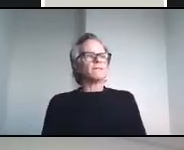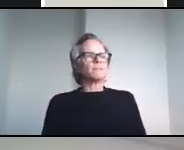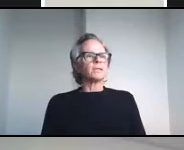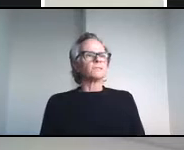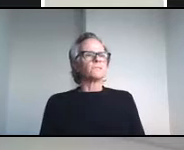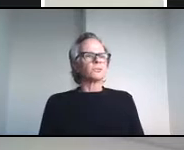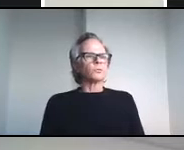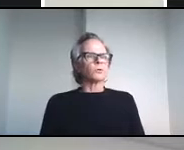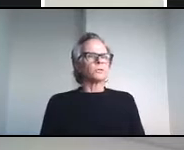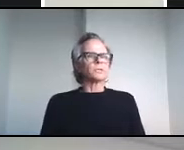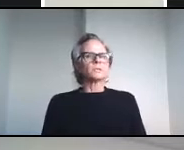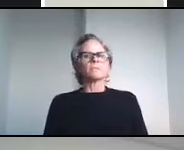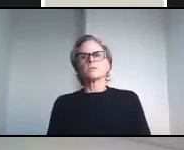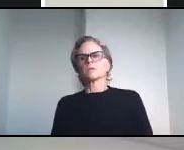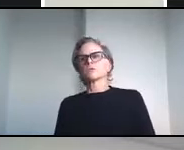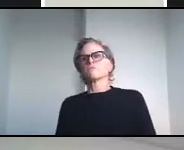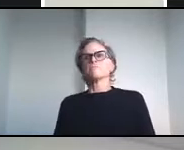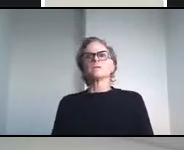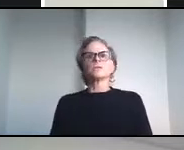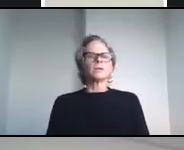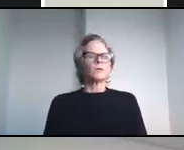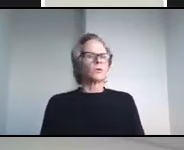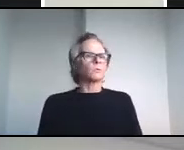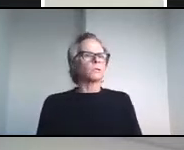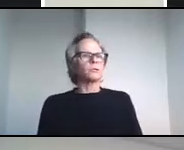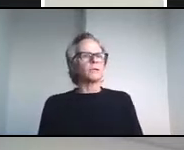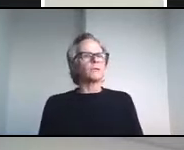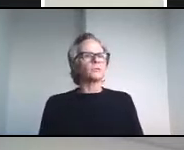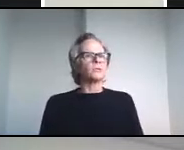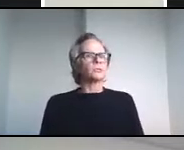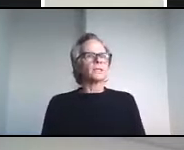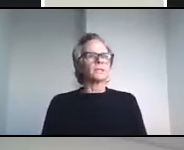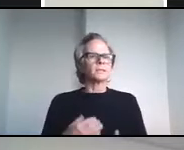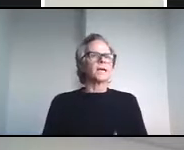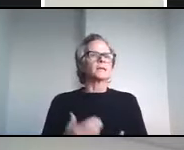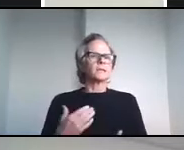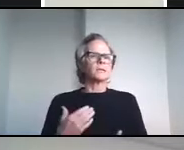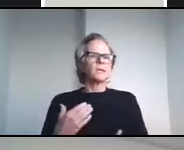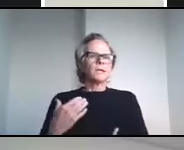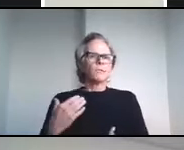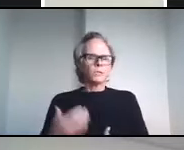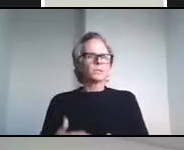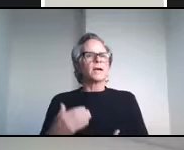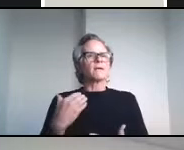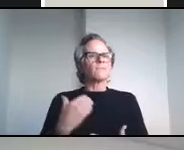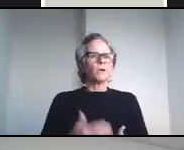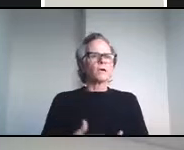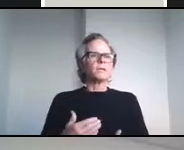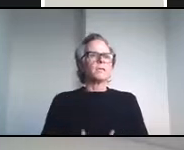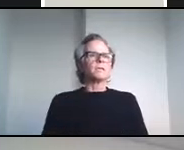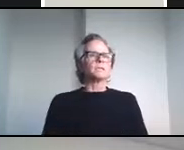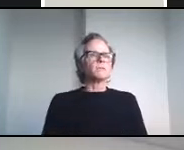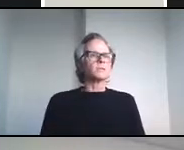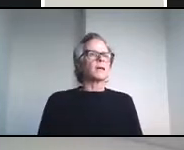So having plentiful storage, and this is something Dr. Schaefer mentioned in our work with Linda Demers, understanding exactly with staff what